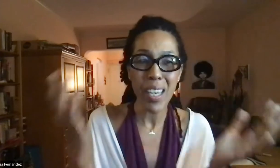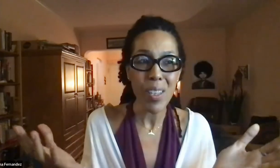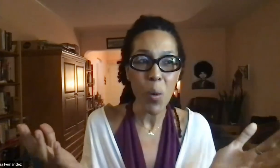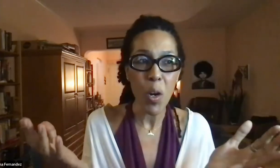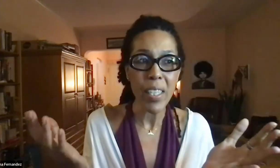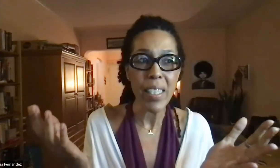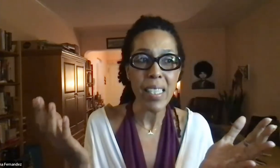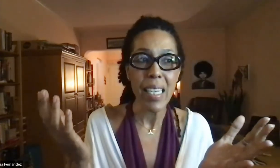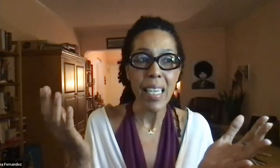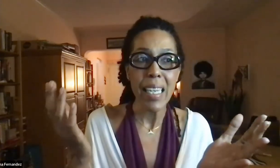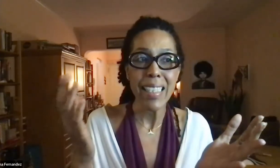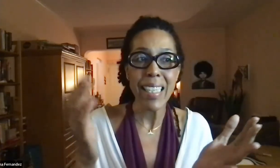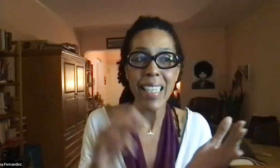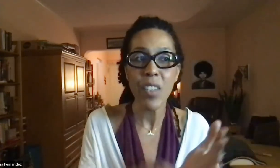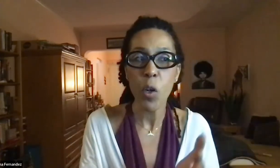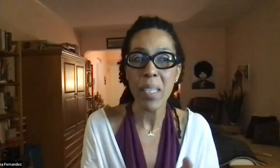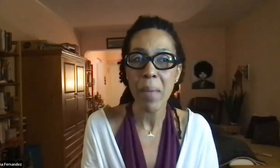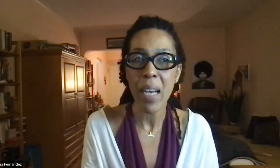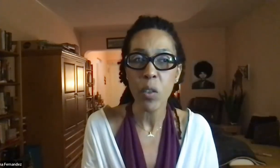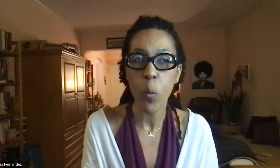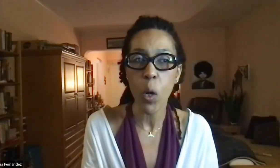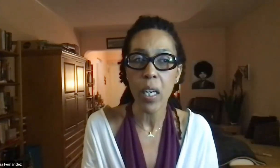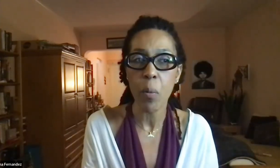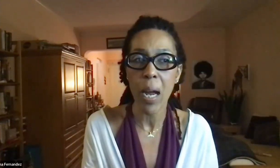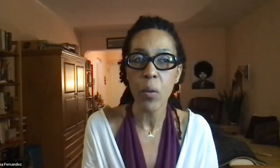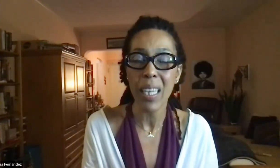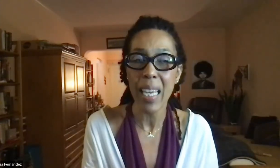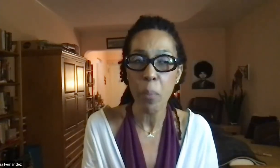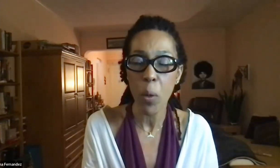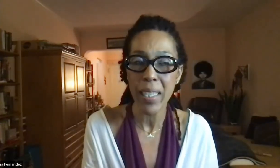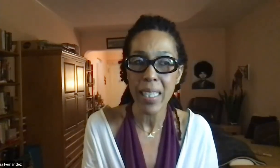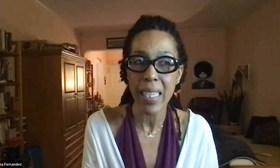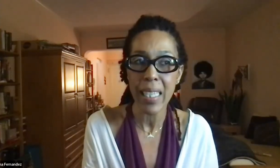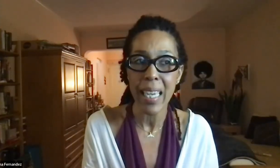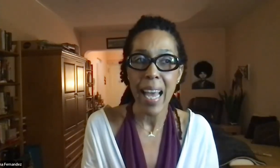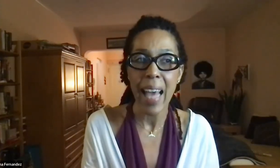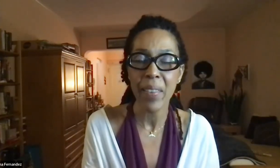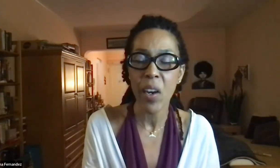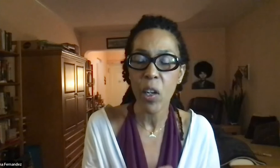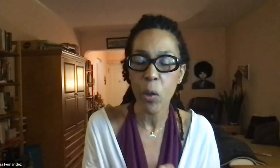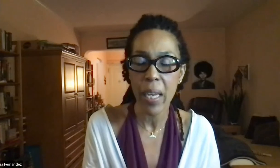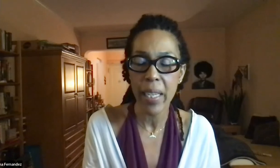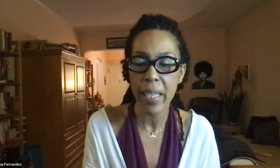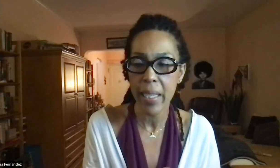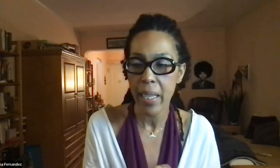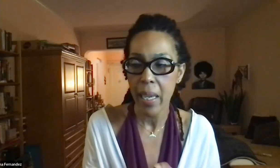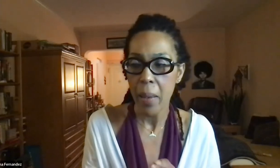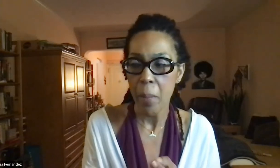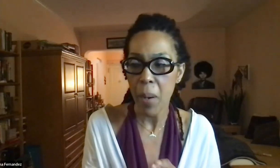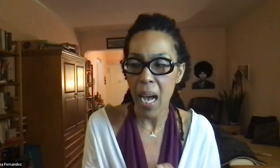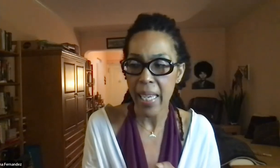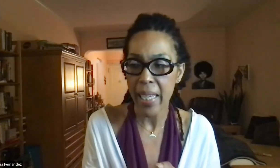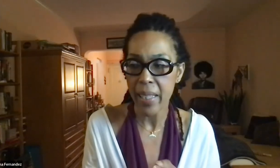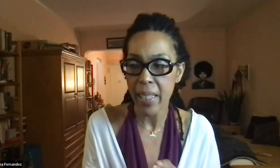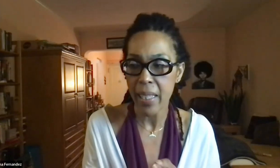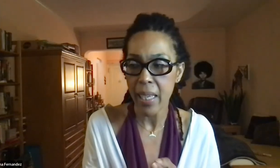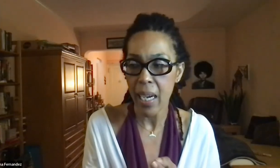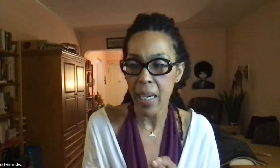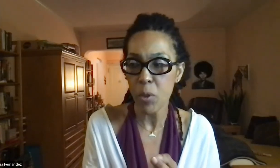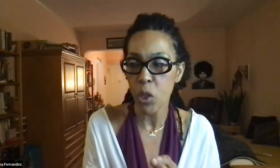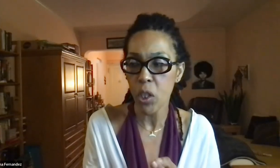So the Young Lords did an enormous amount of work around lead poisoning, and they are credited by